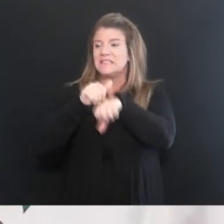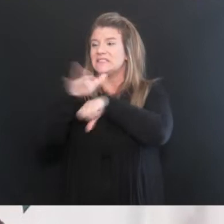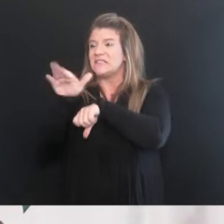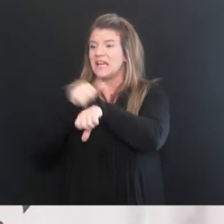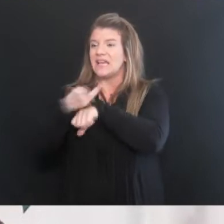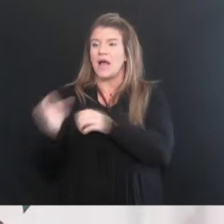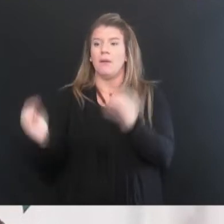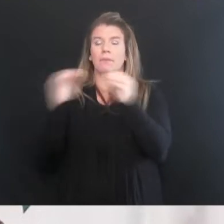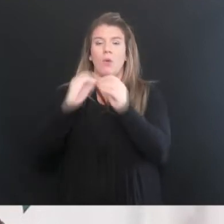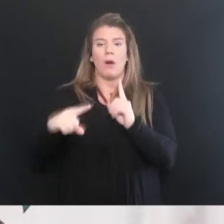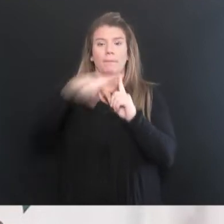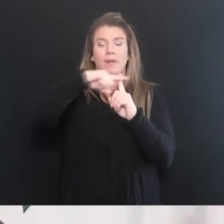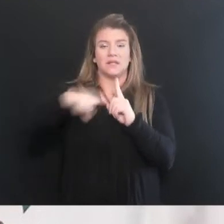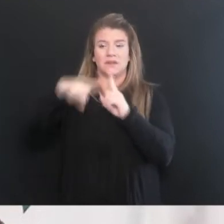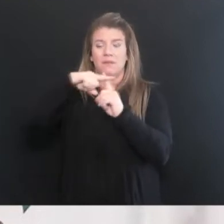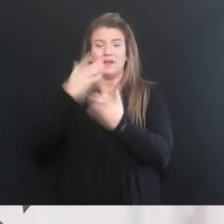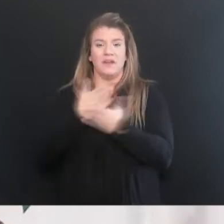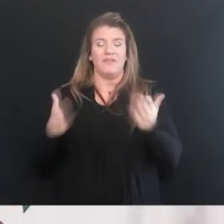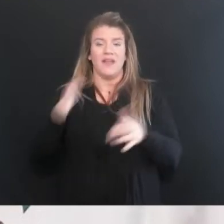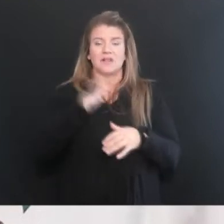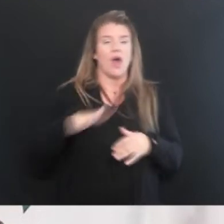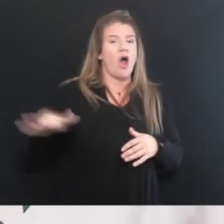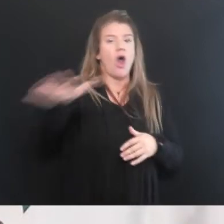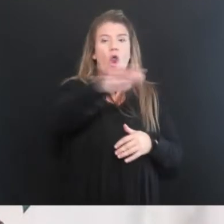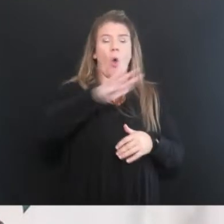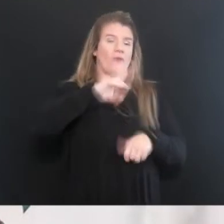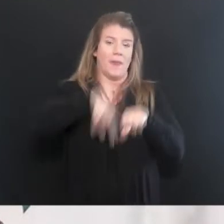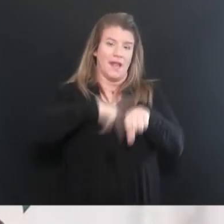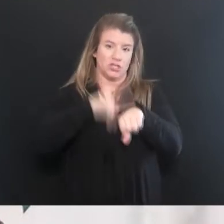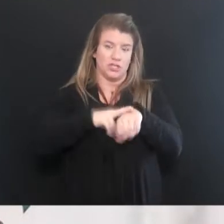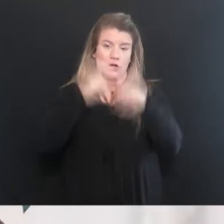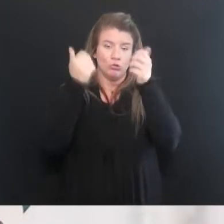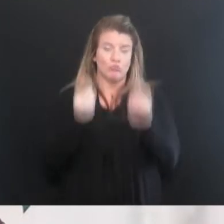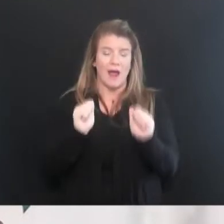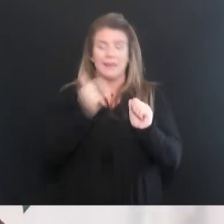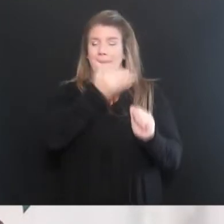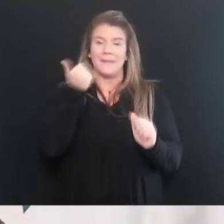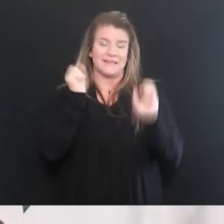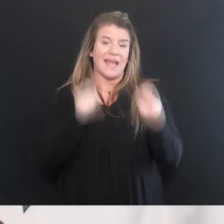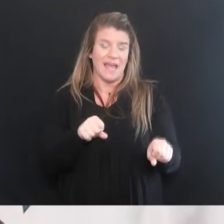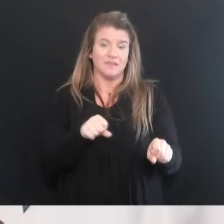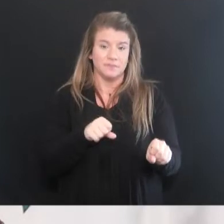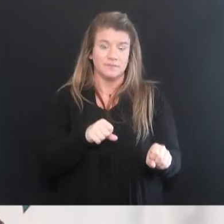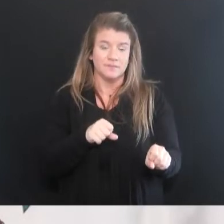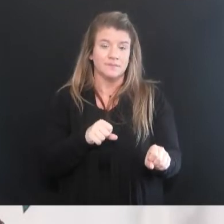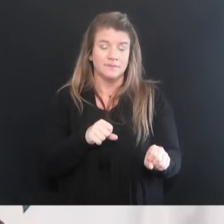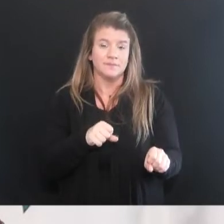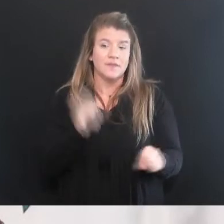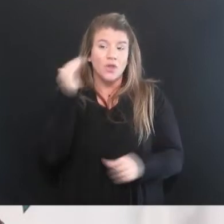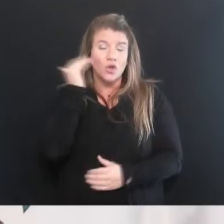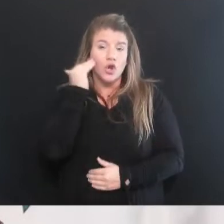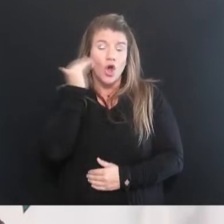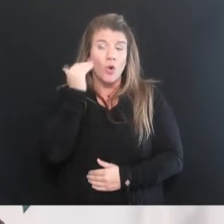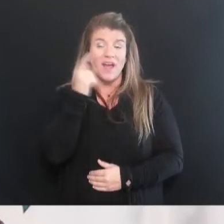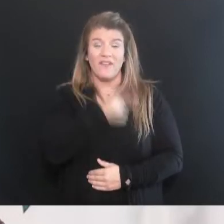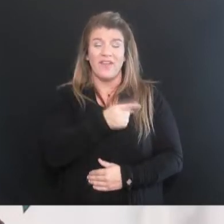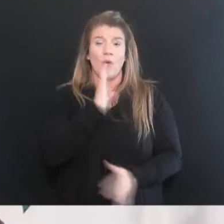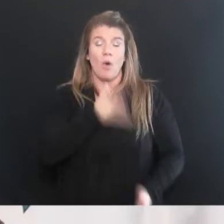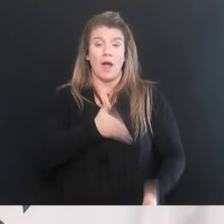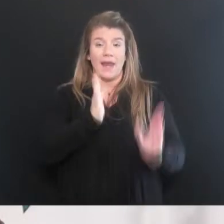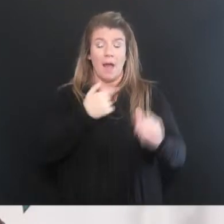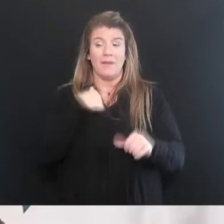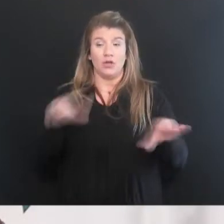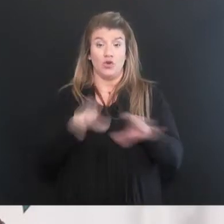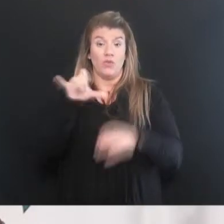more positive stuff all across this nation, or try to as best I possibly can, if they'll allow me to do